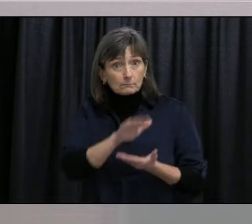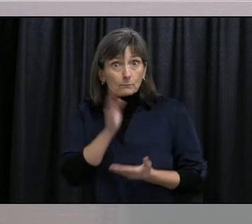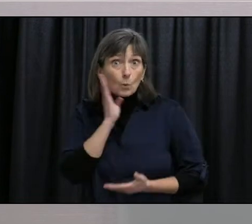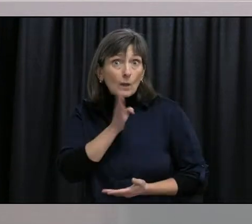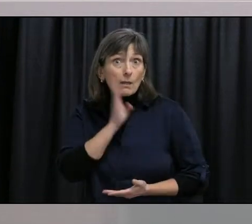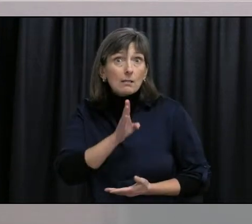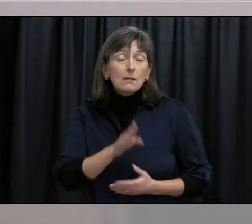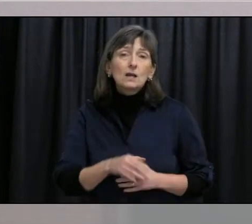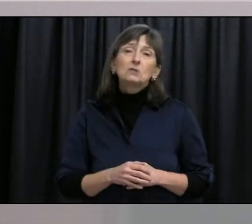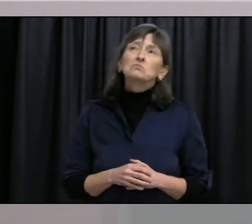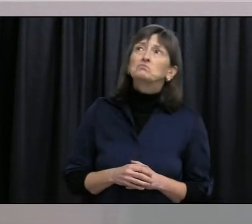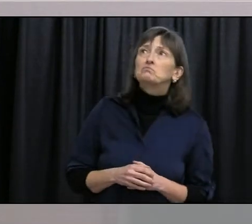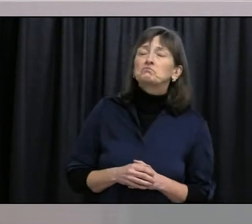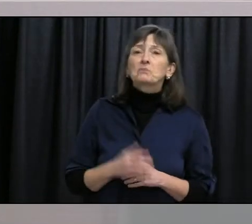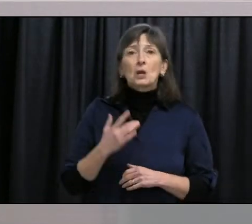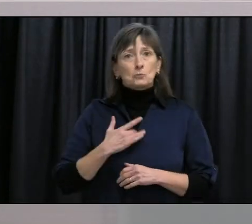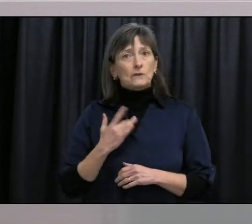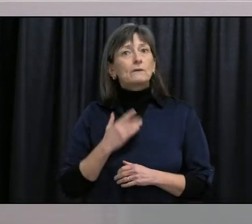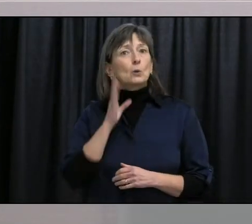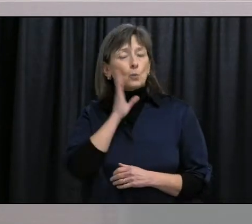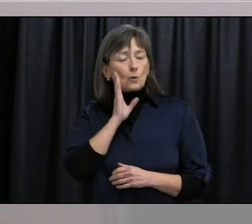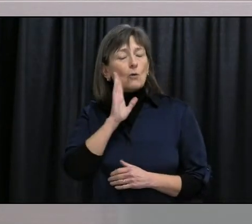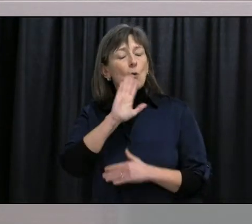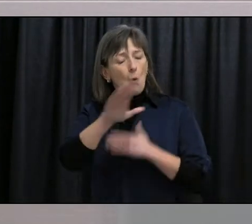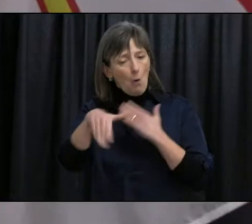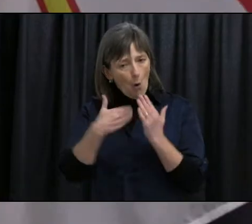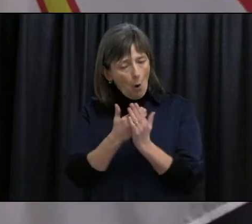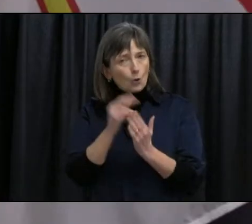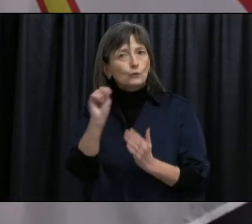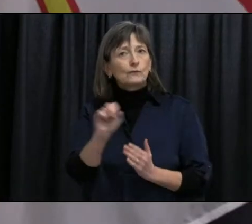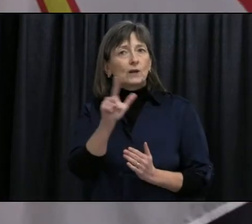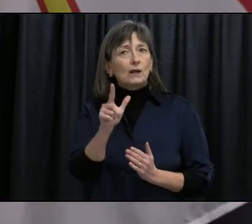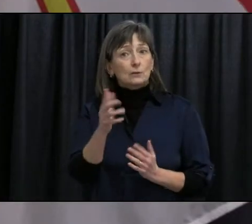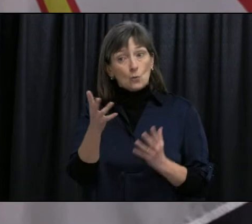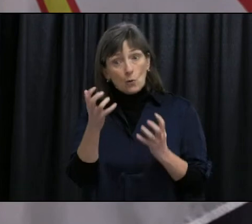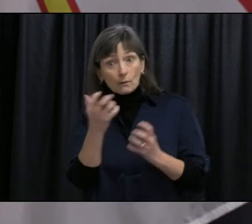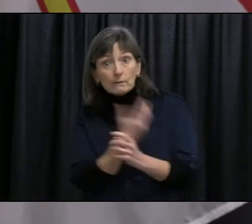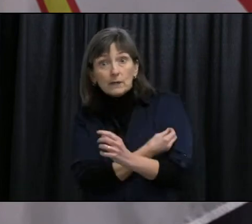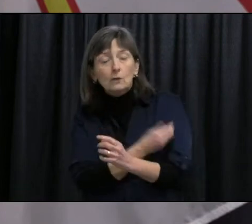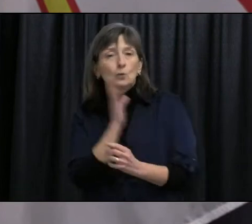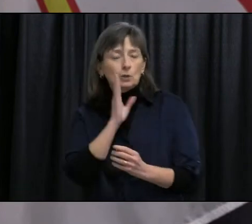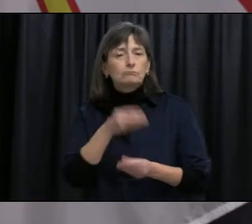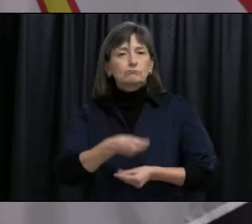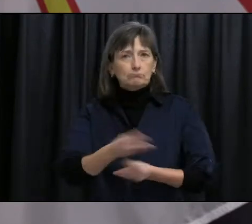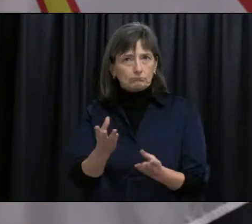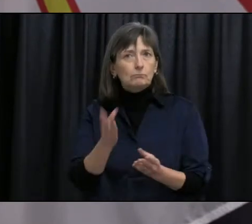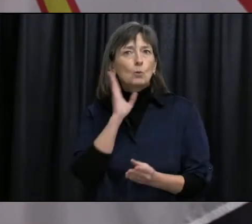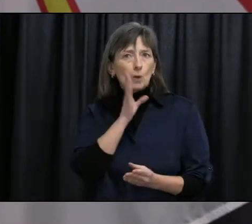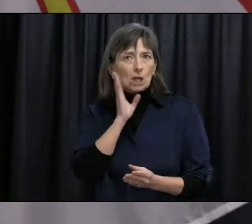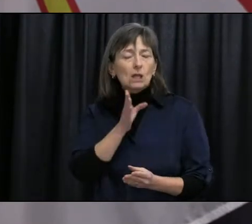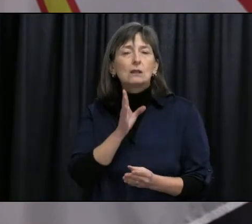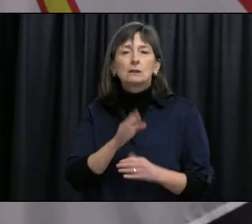able to offer vaccine to everybody who wishes to have it